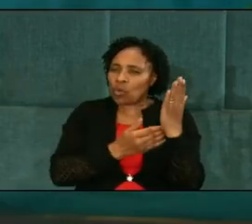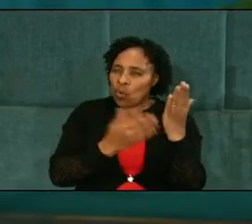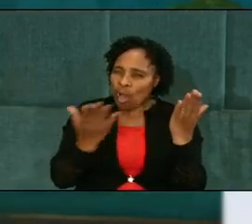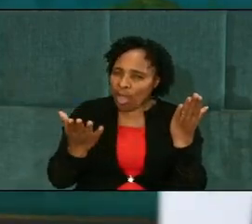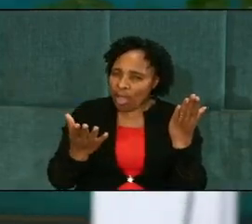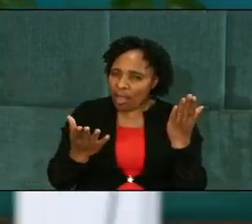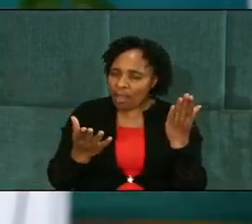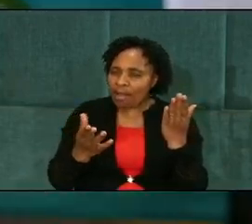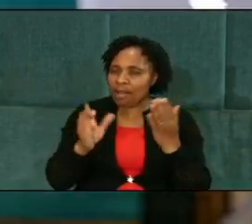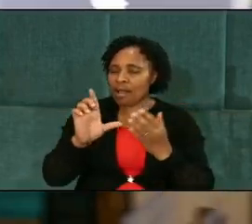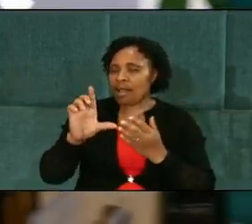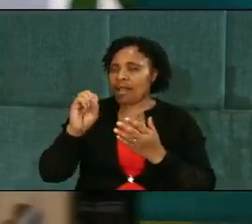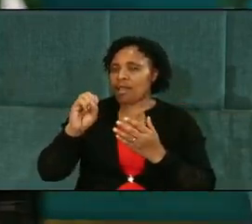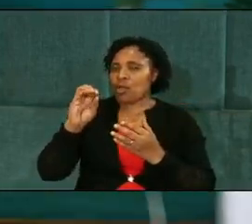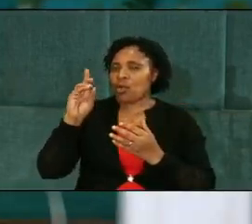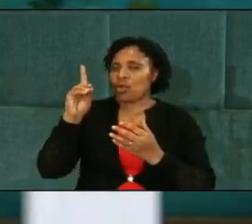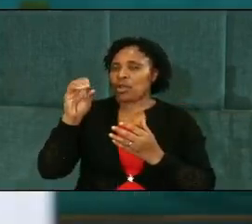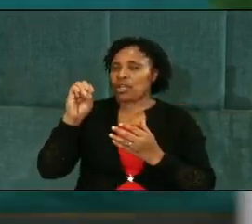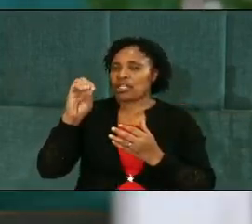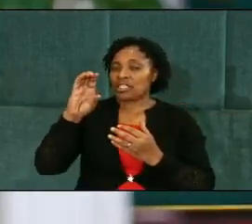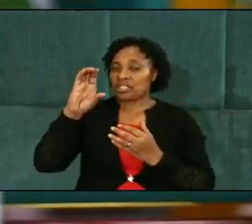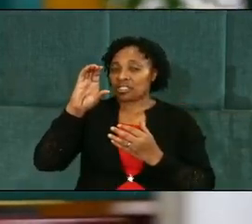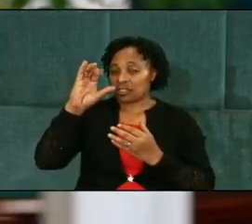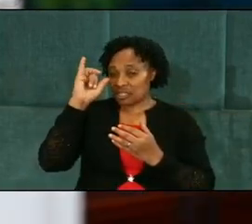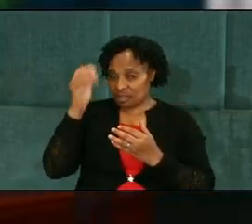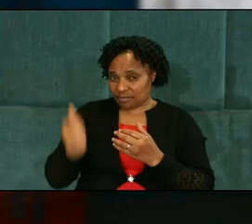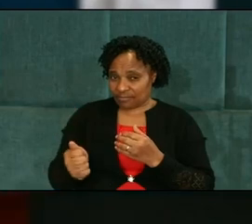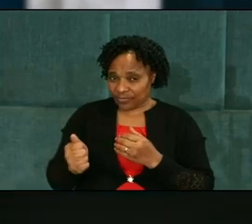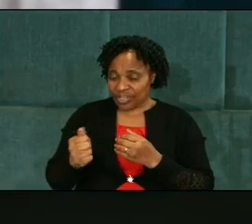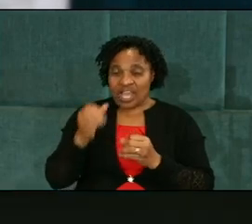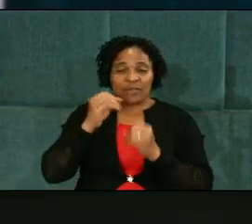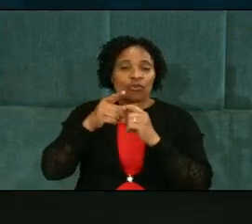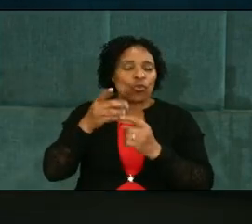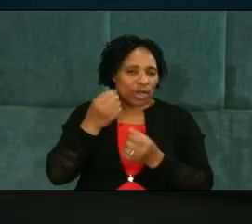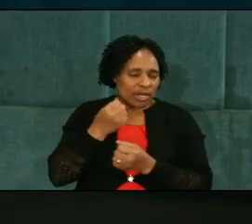Laodicea. Now, if you understand that,